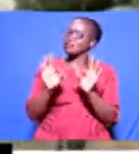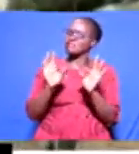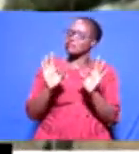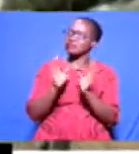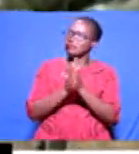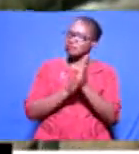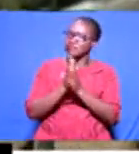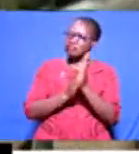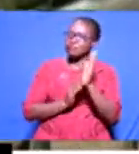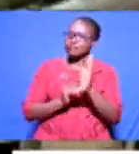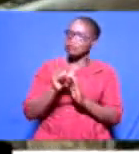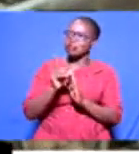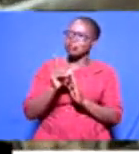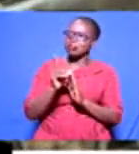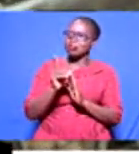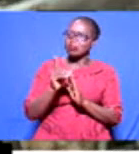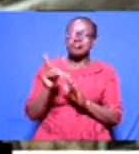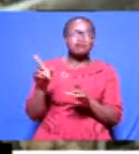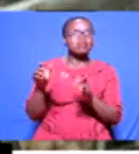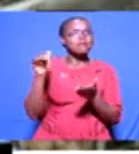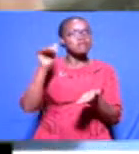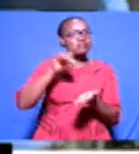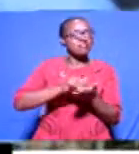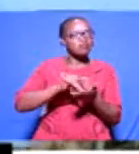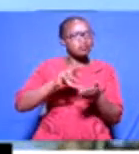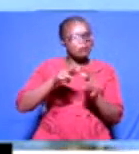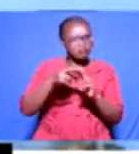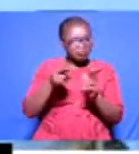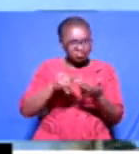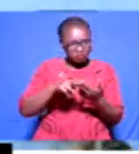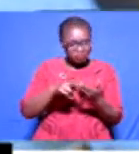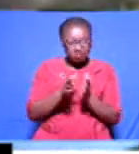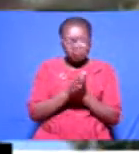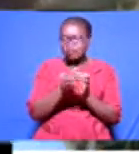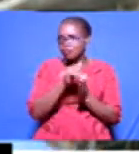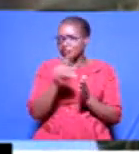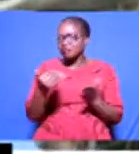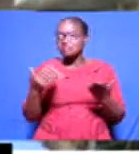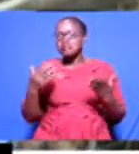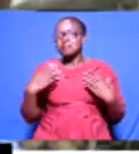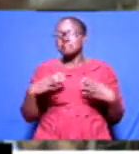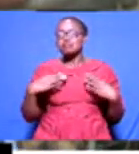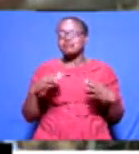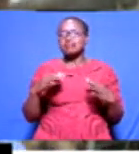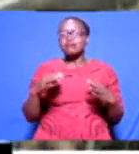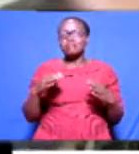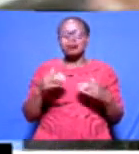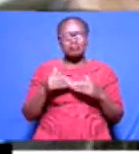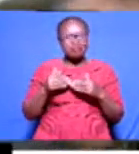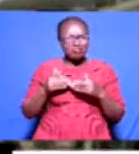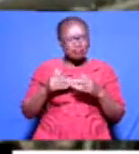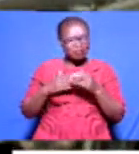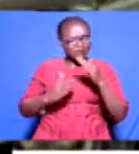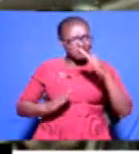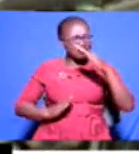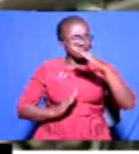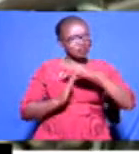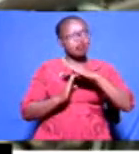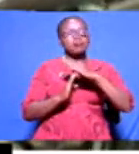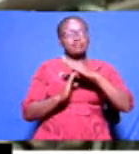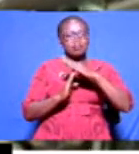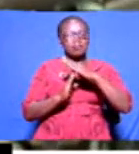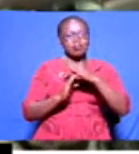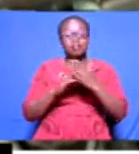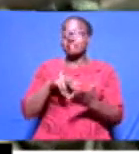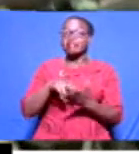development. Tena, uhusiano wake na watu wale wengine, ulikuwa wabere sana. Sana kusimama na